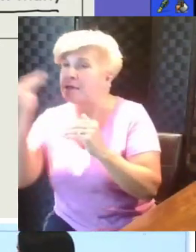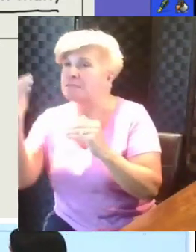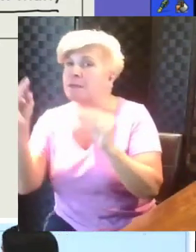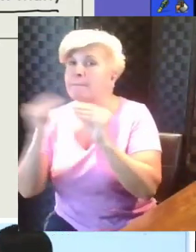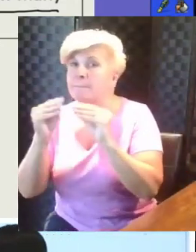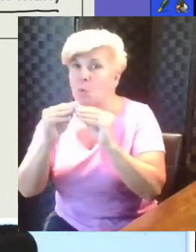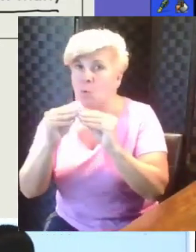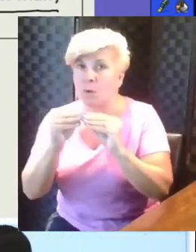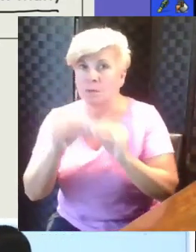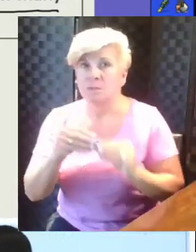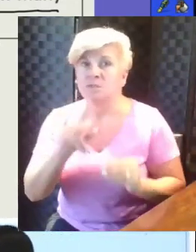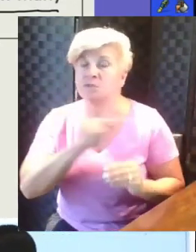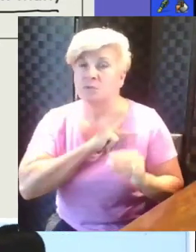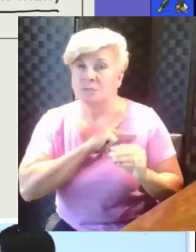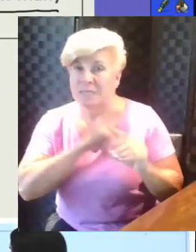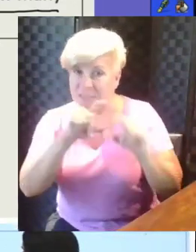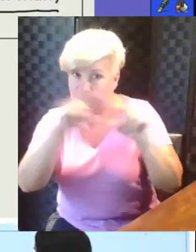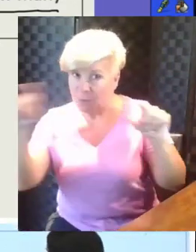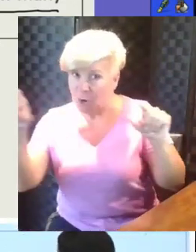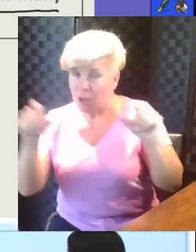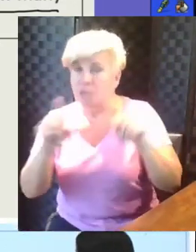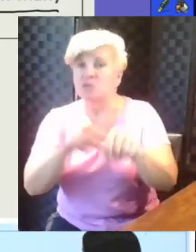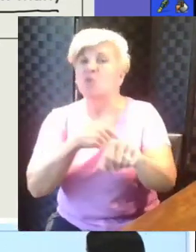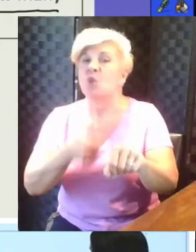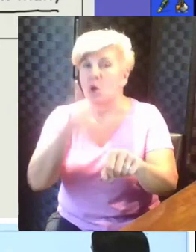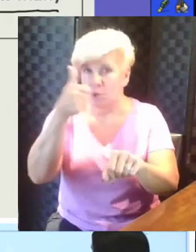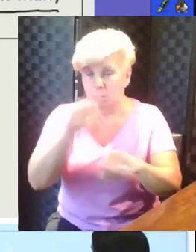going to be longer.